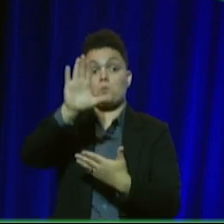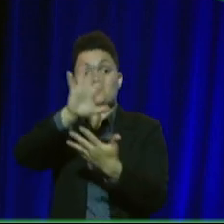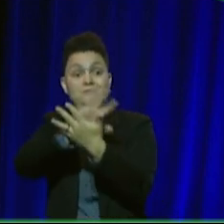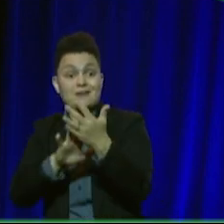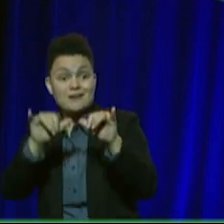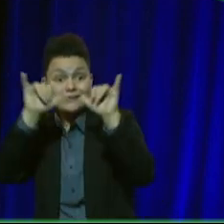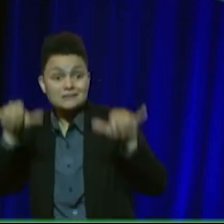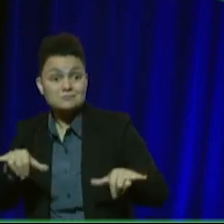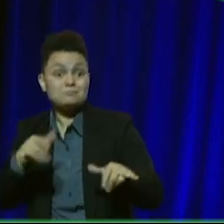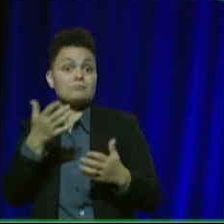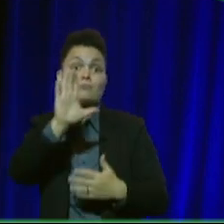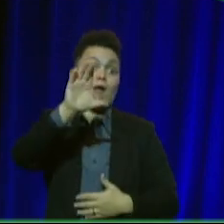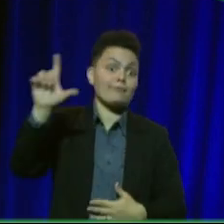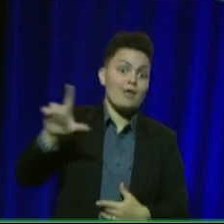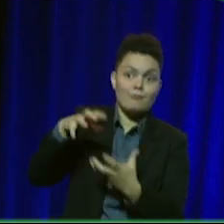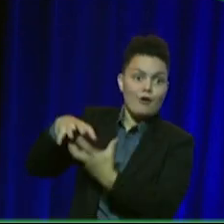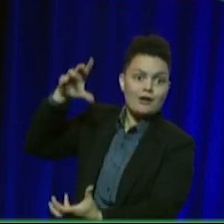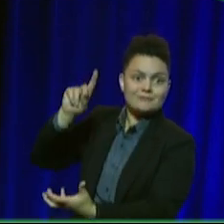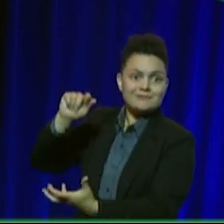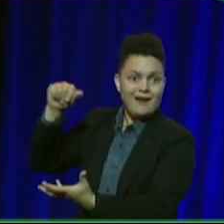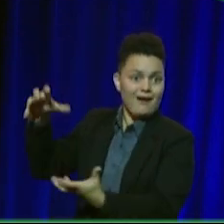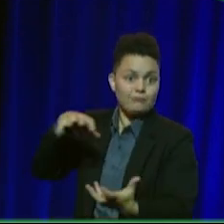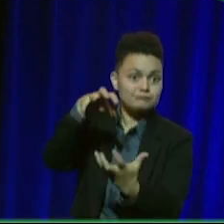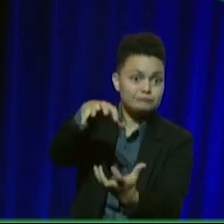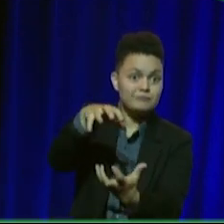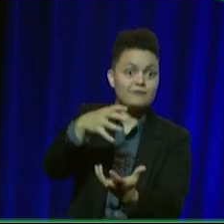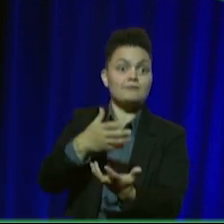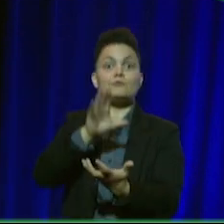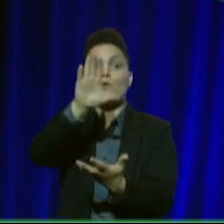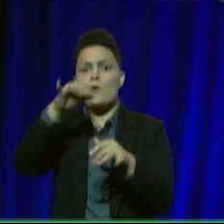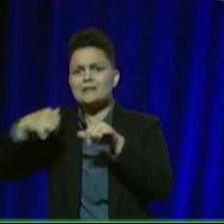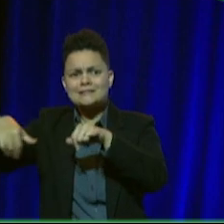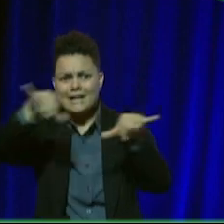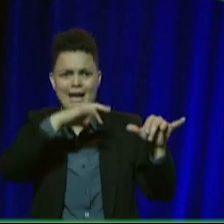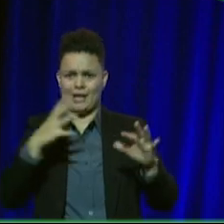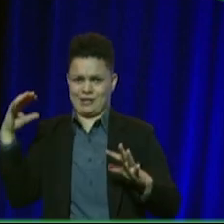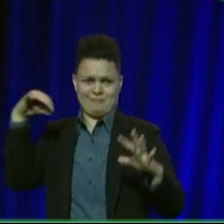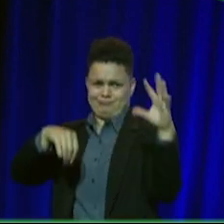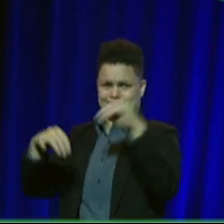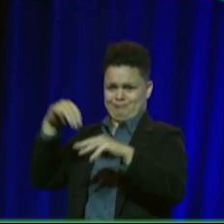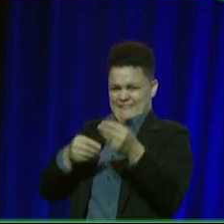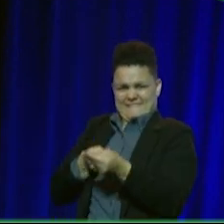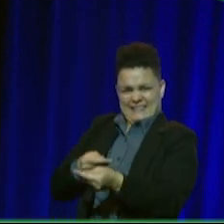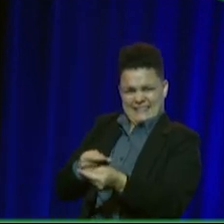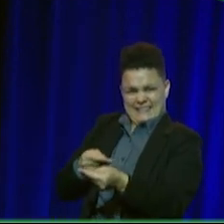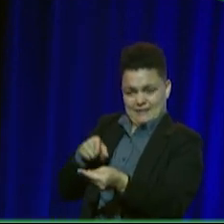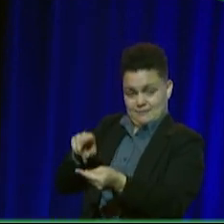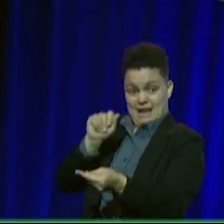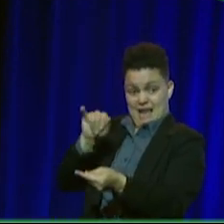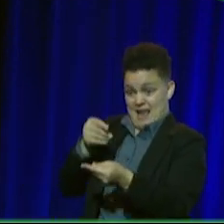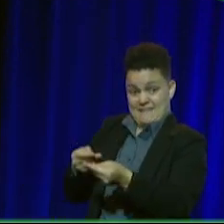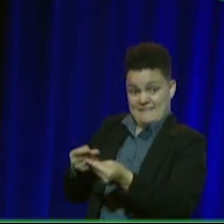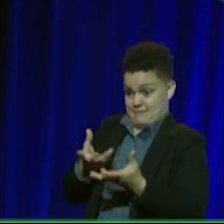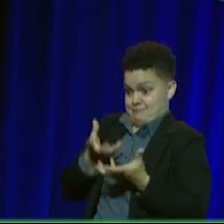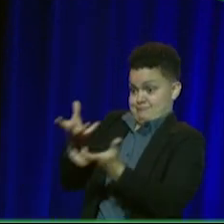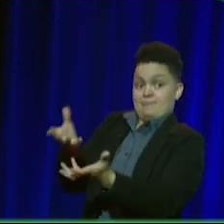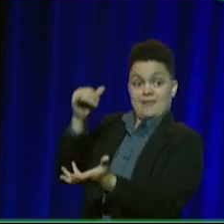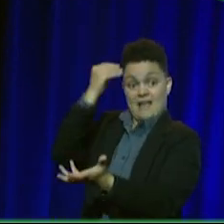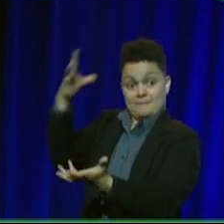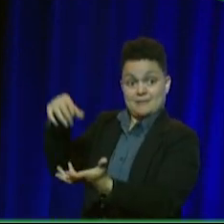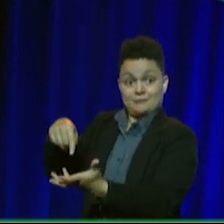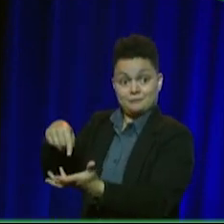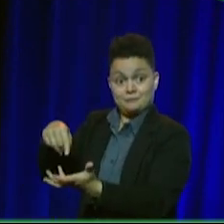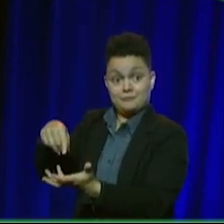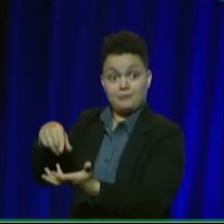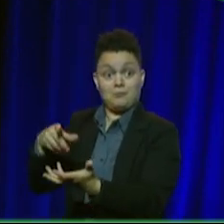library, and your standards or interpretation of WCAG. If you can give it that, and you can constrain